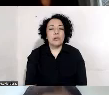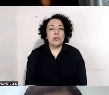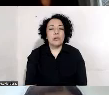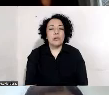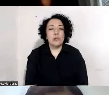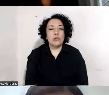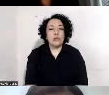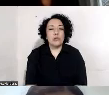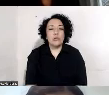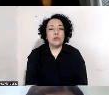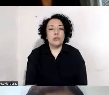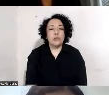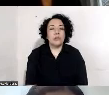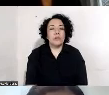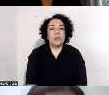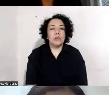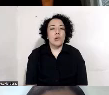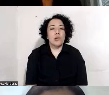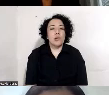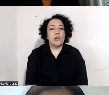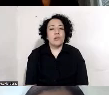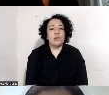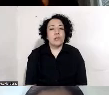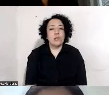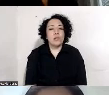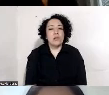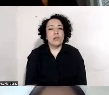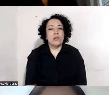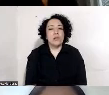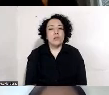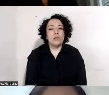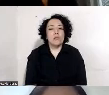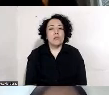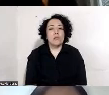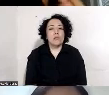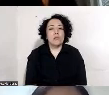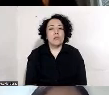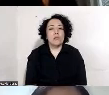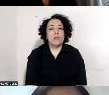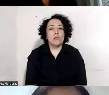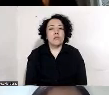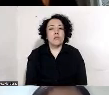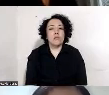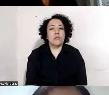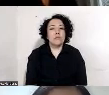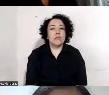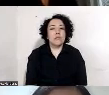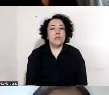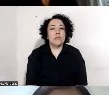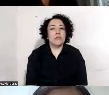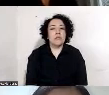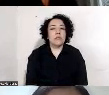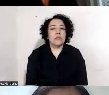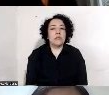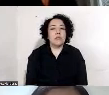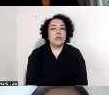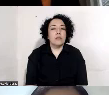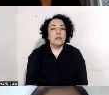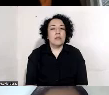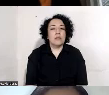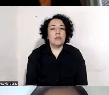were enrolled in under-challenging classes, the fact that they had anxiety and low self-esteem and